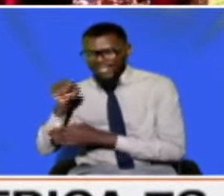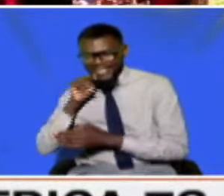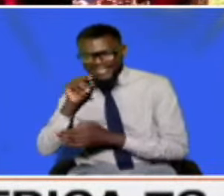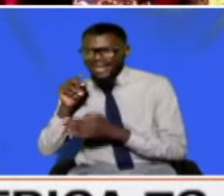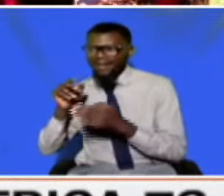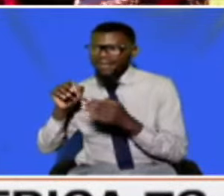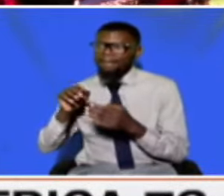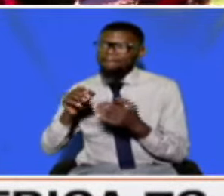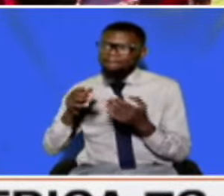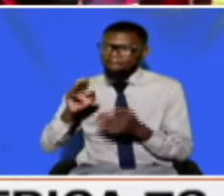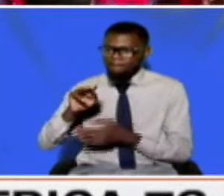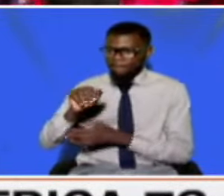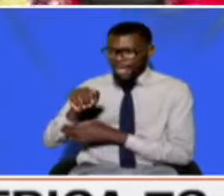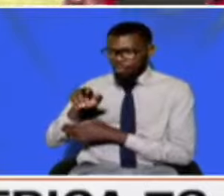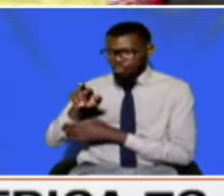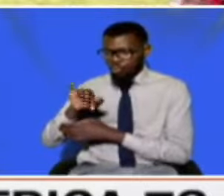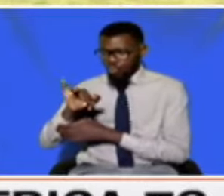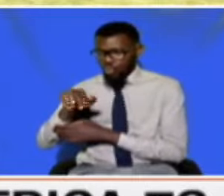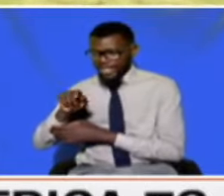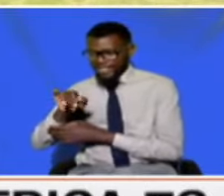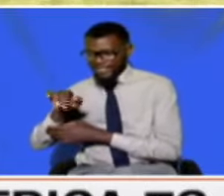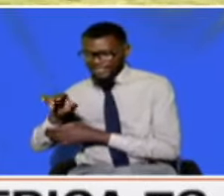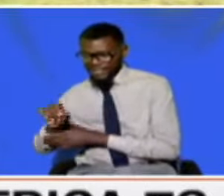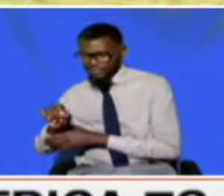ni daraja linalosaidia